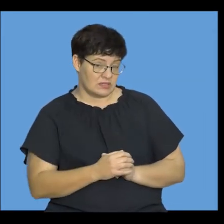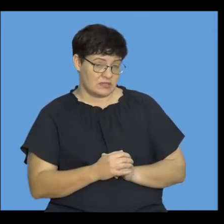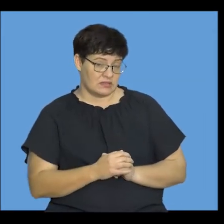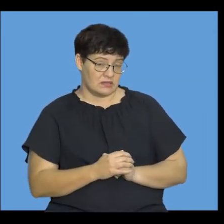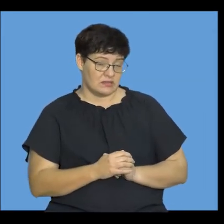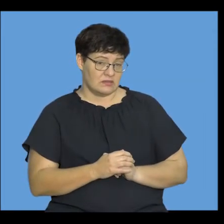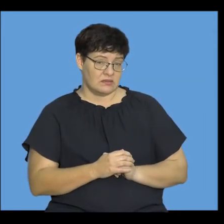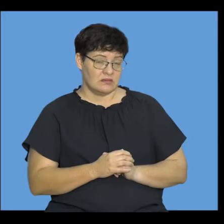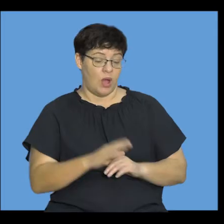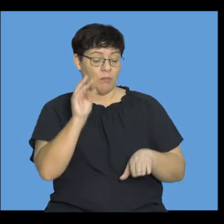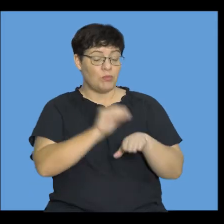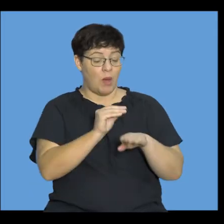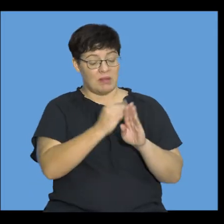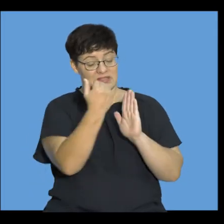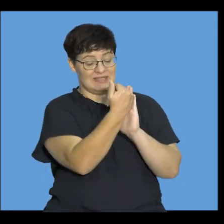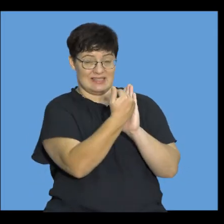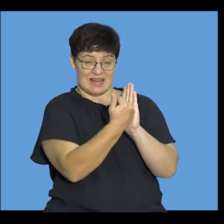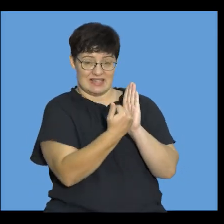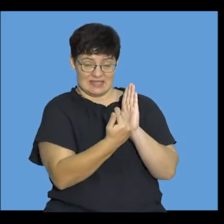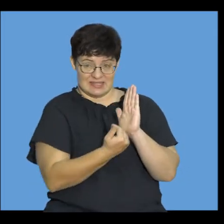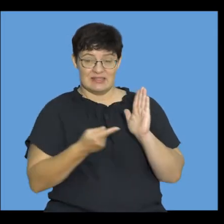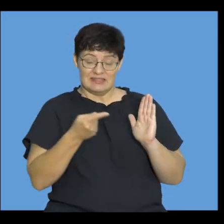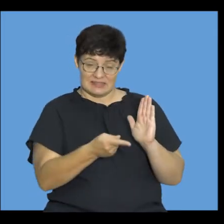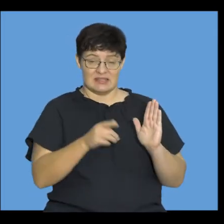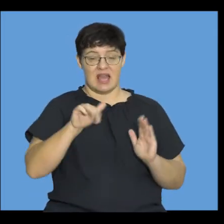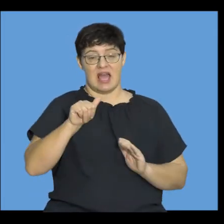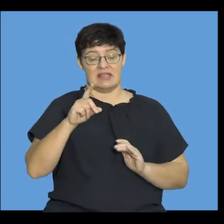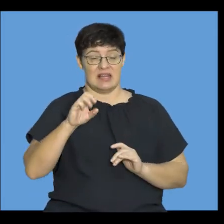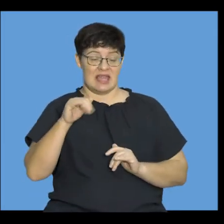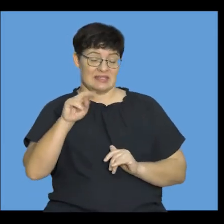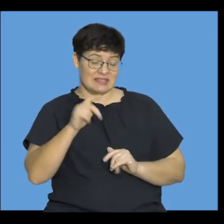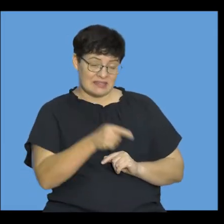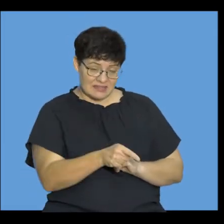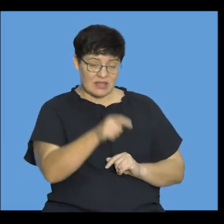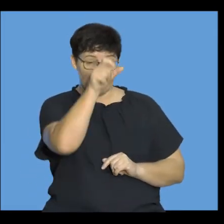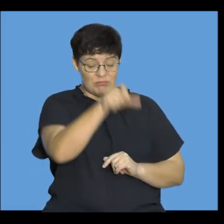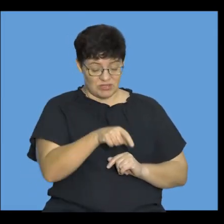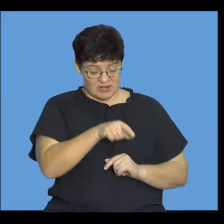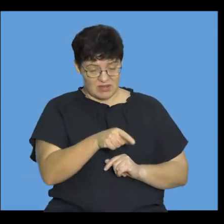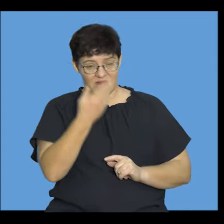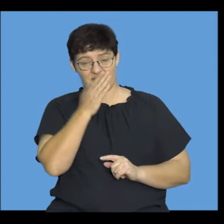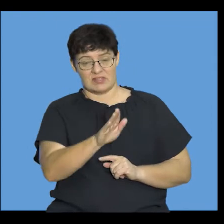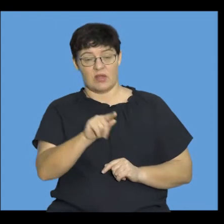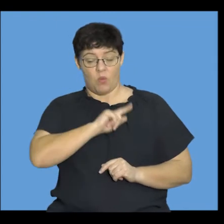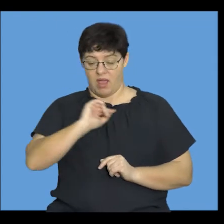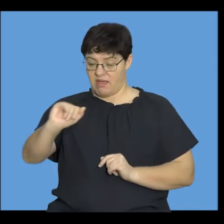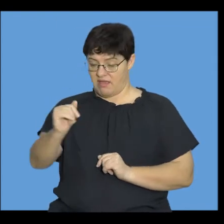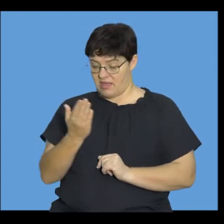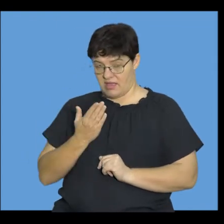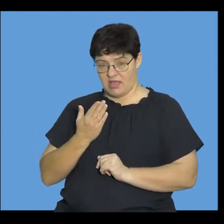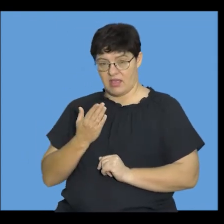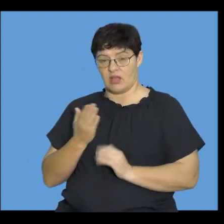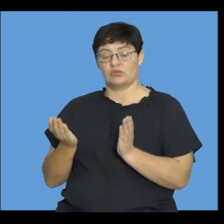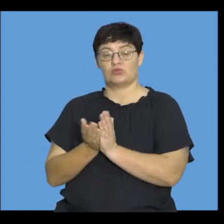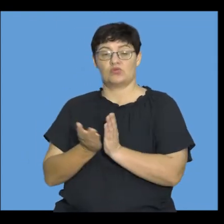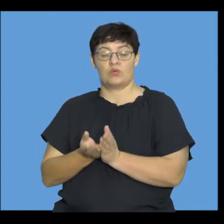1, provide a list of problems that Adelaide faces as a result of the